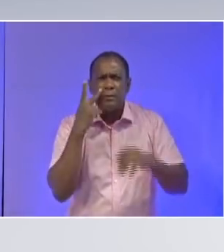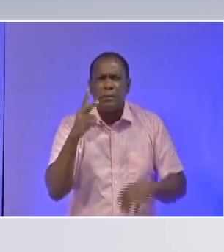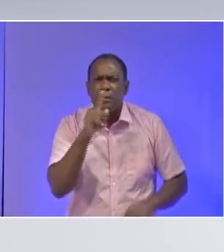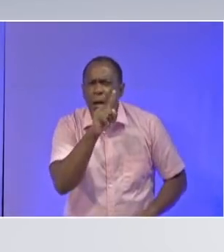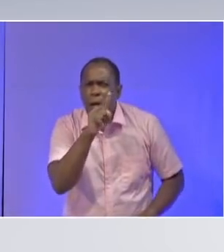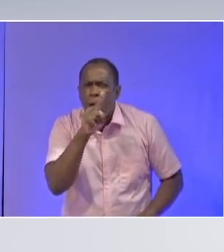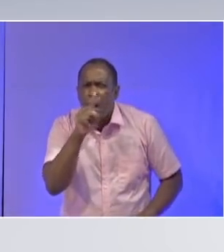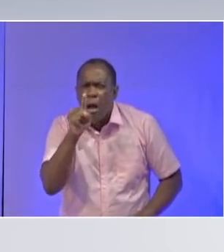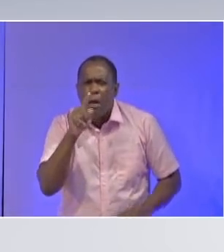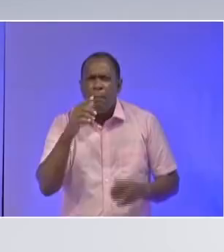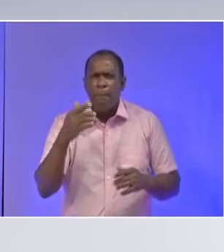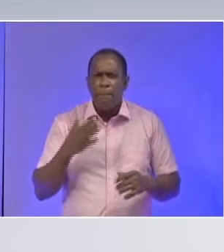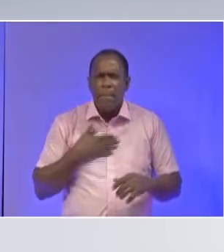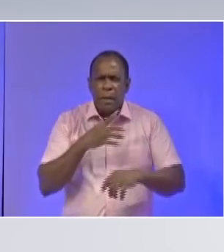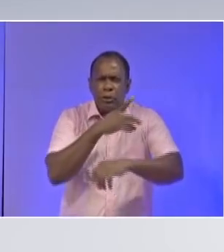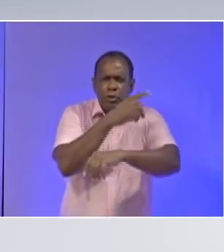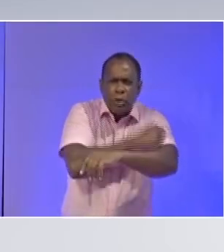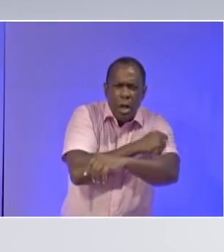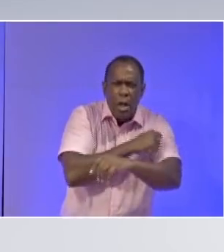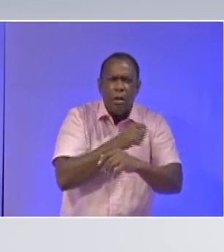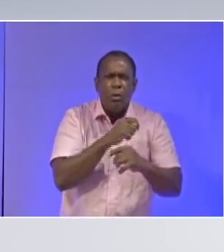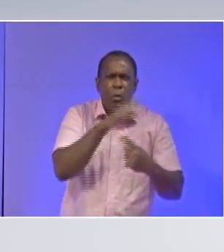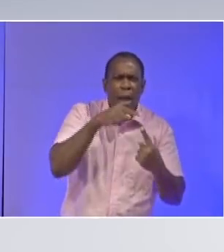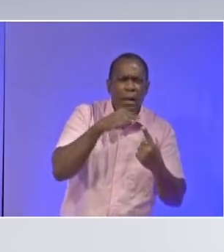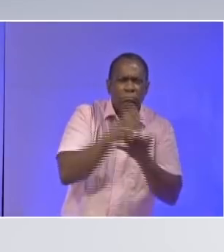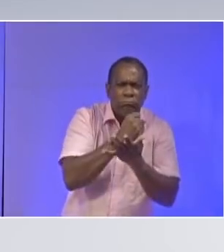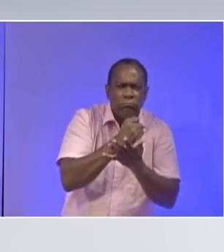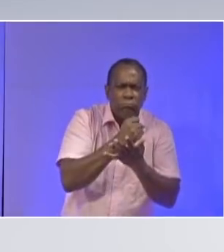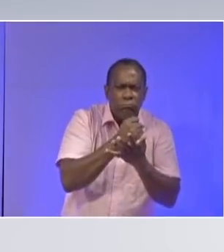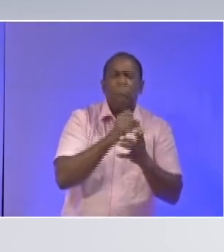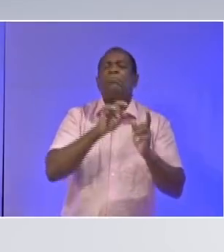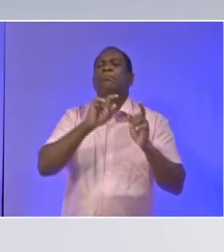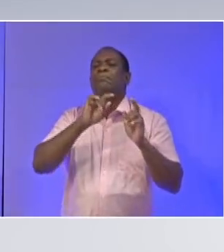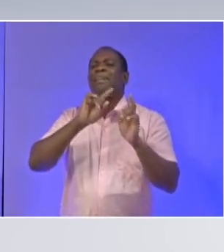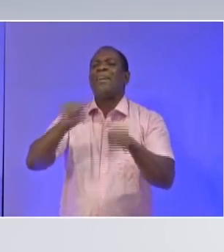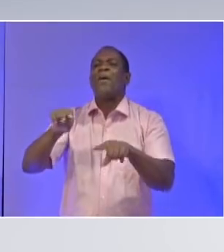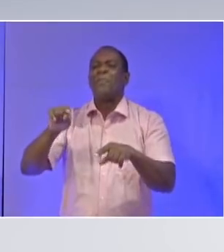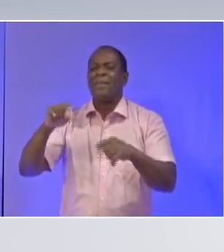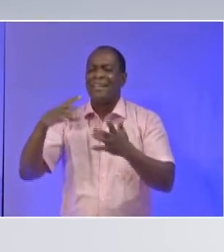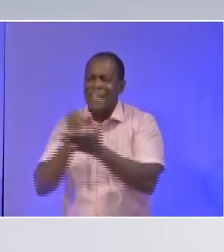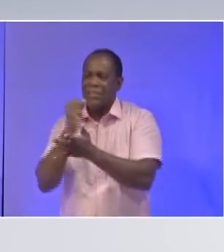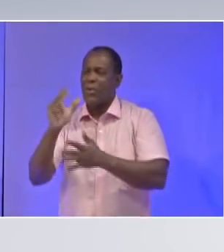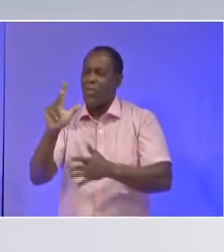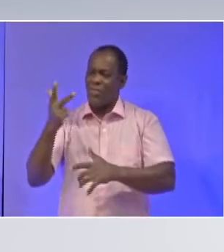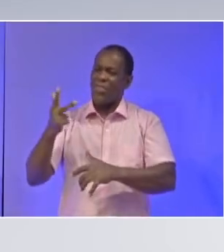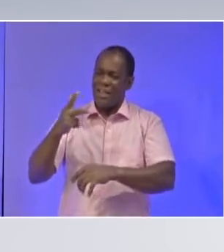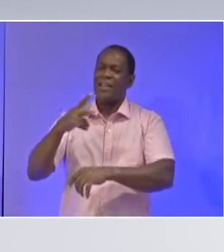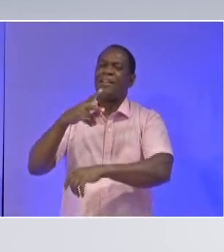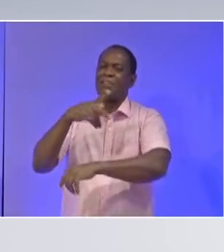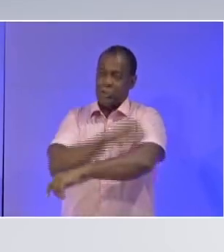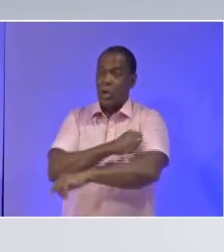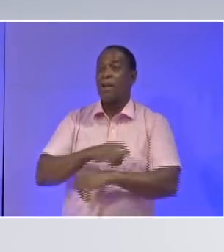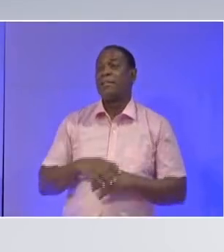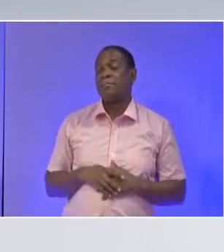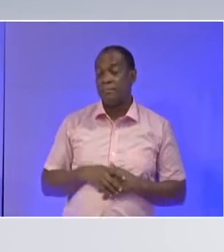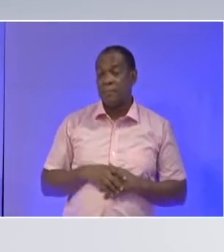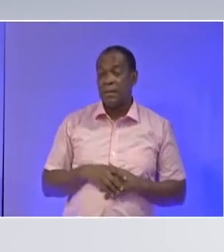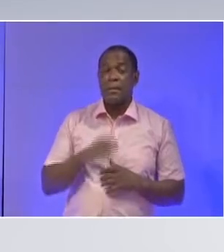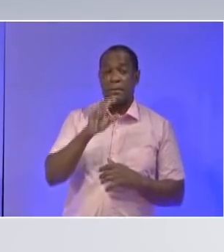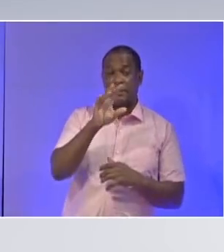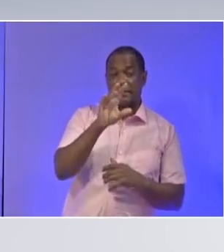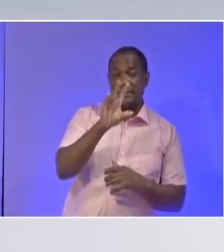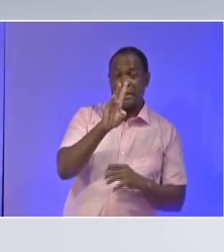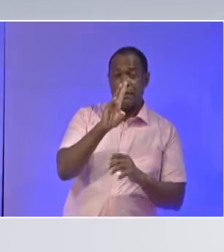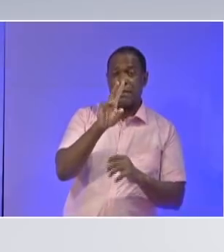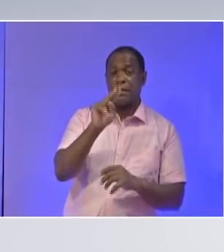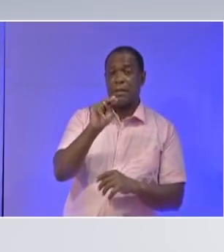your shot and come in and get boosted. If you receive your Johnson & Johnson between the 7th of November to